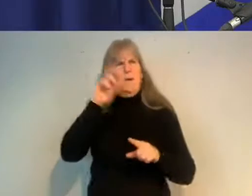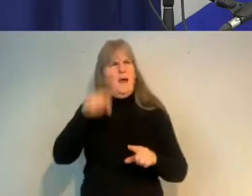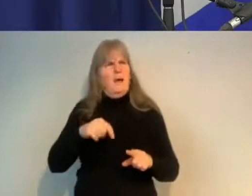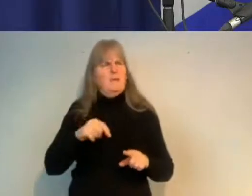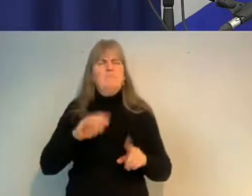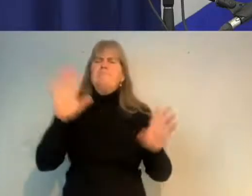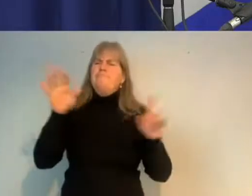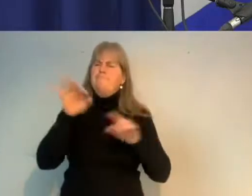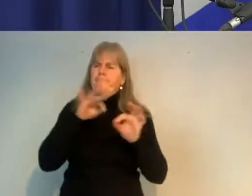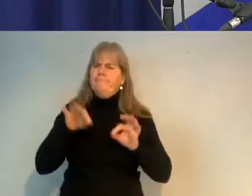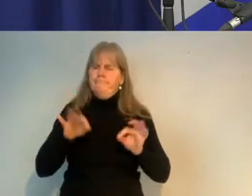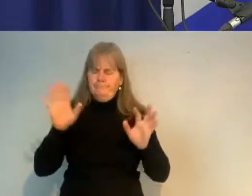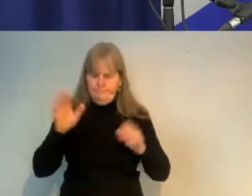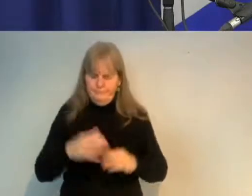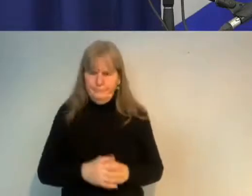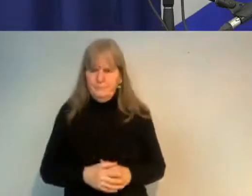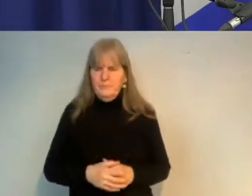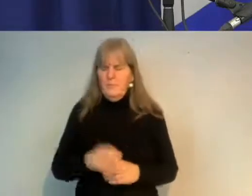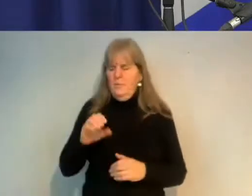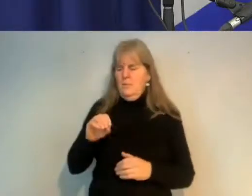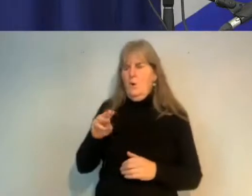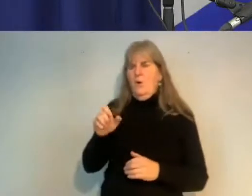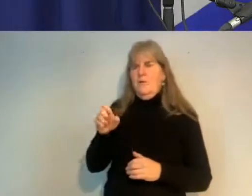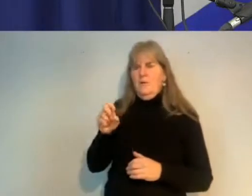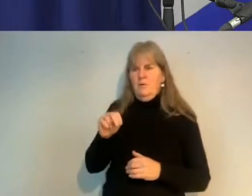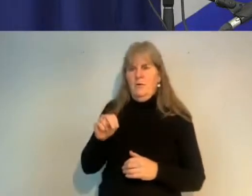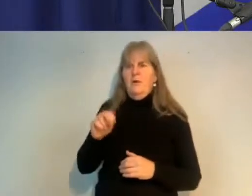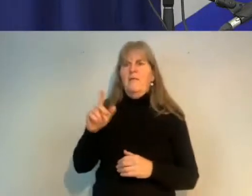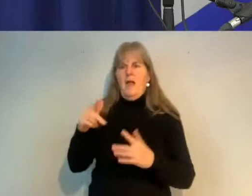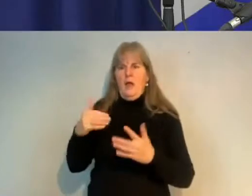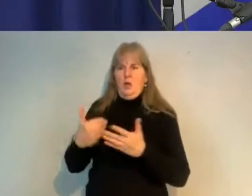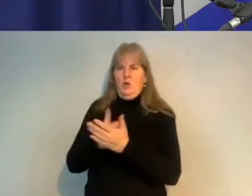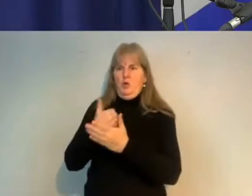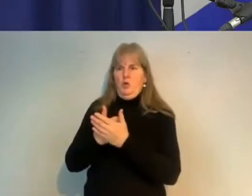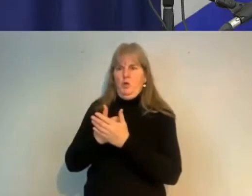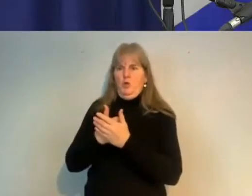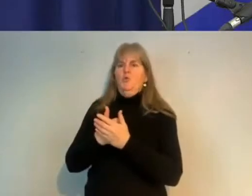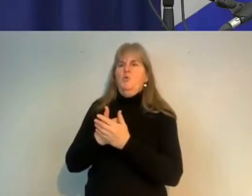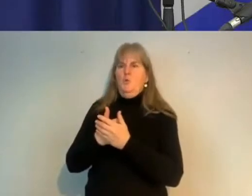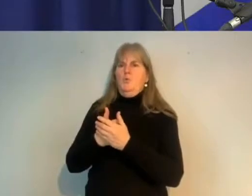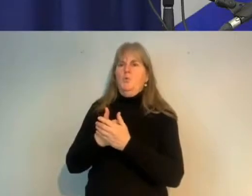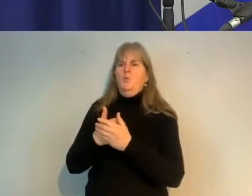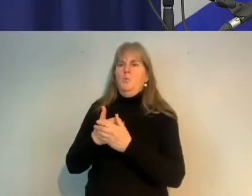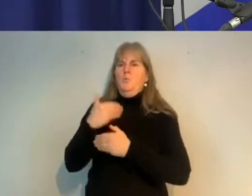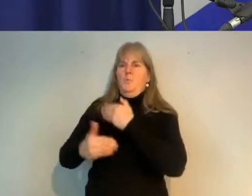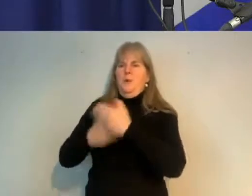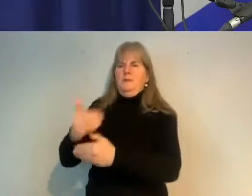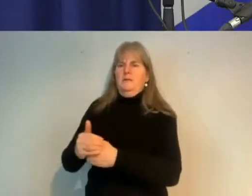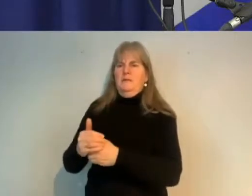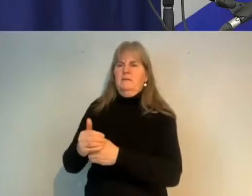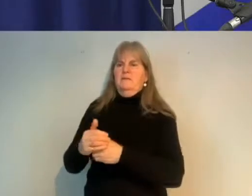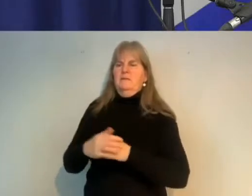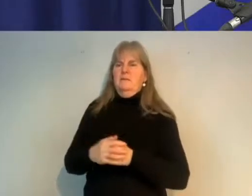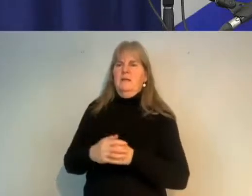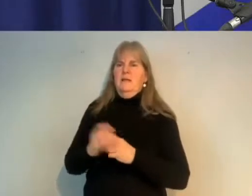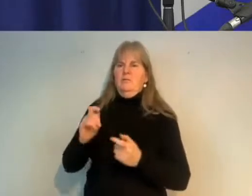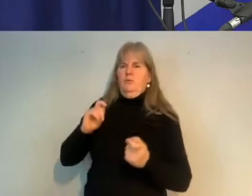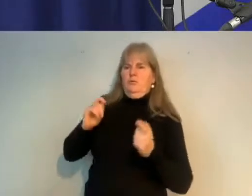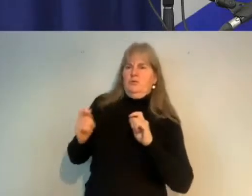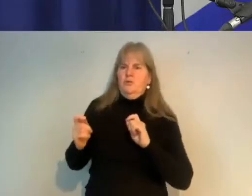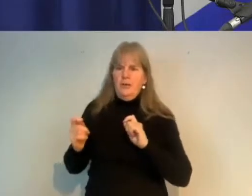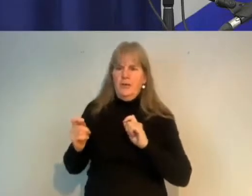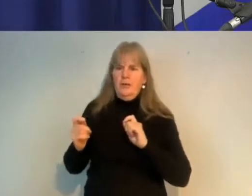Omicron is the beginning of a new phase in the pandemic, and we are shifting our management to be in line with the characteristics of this